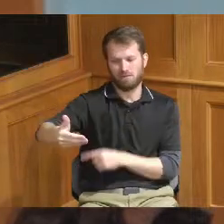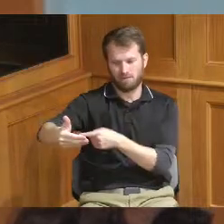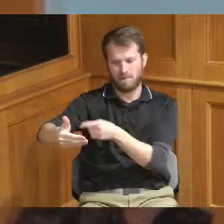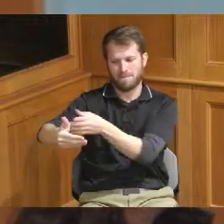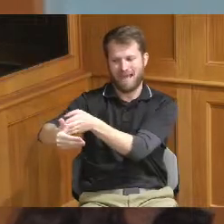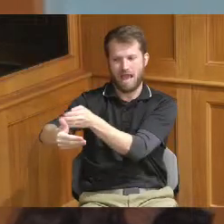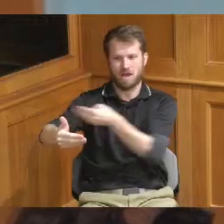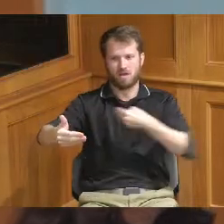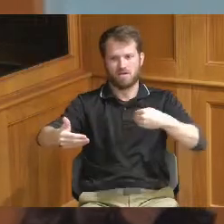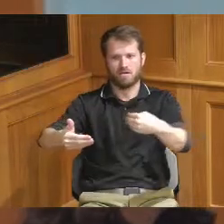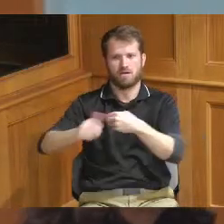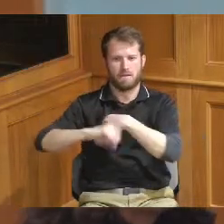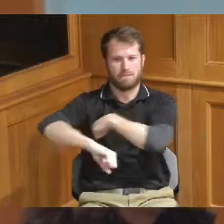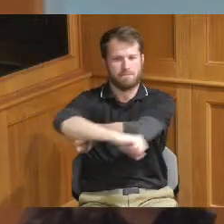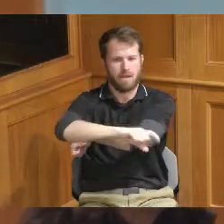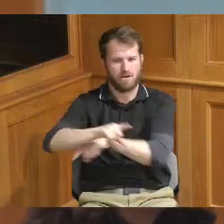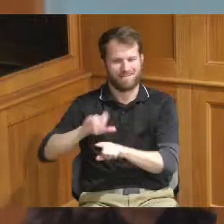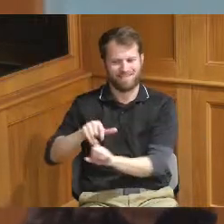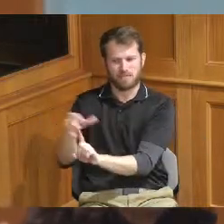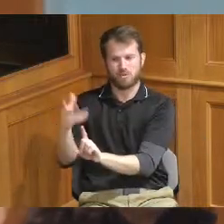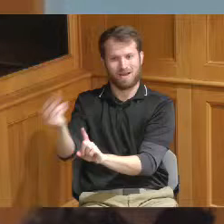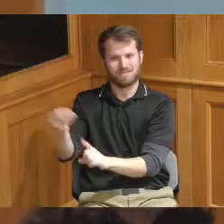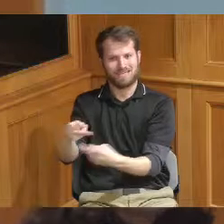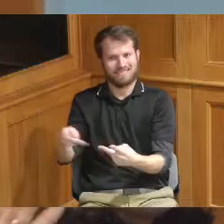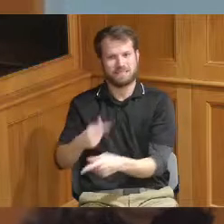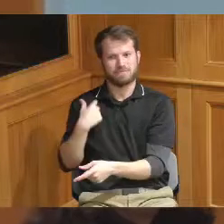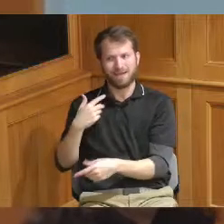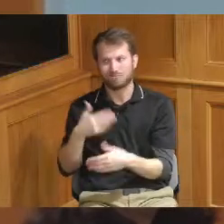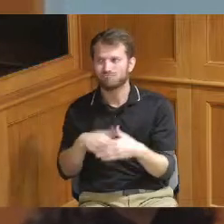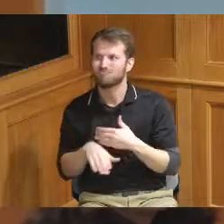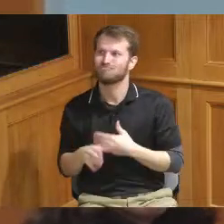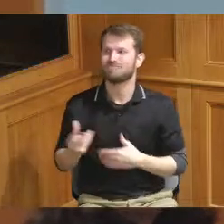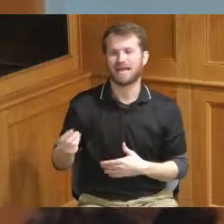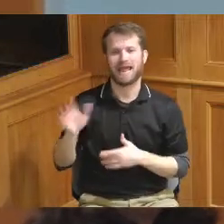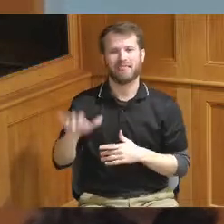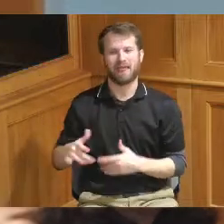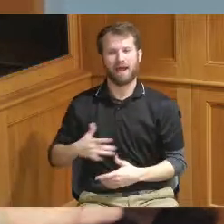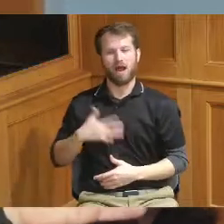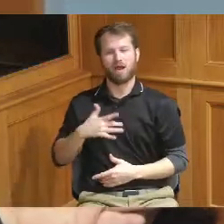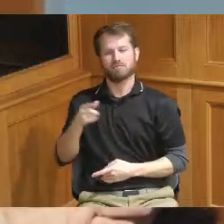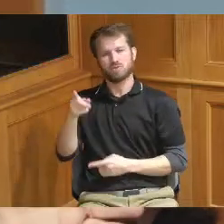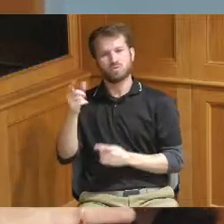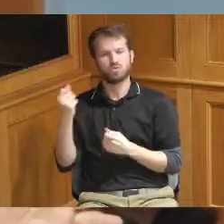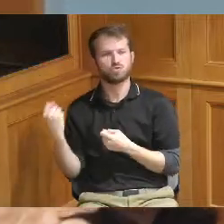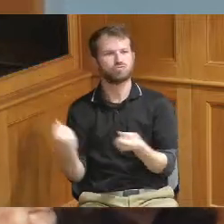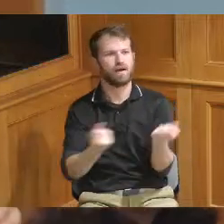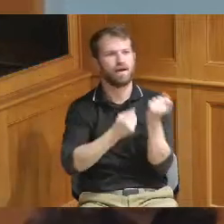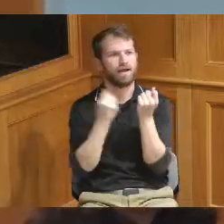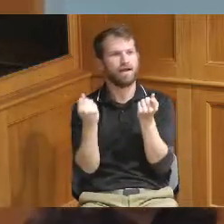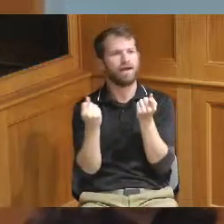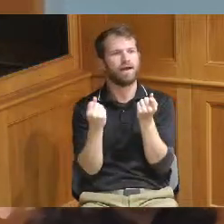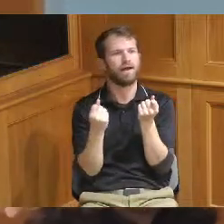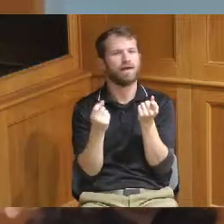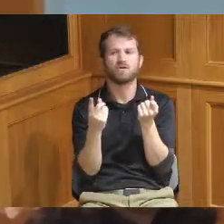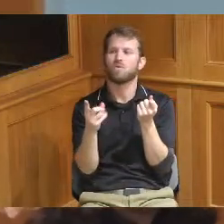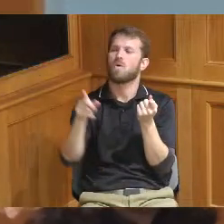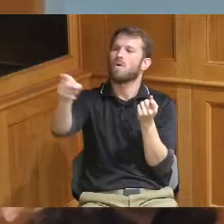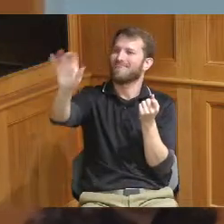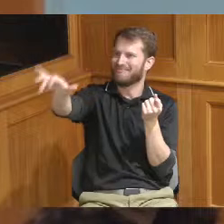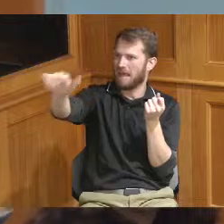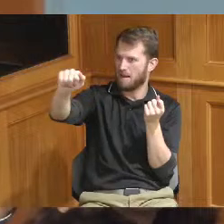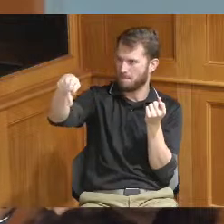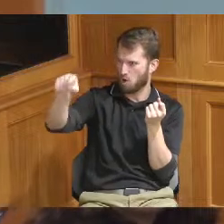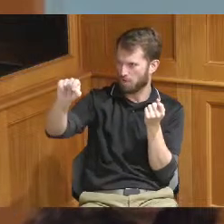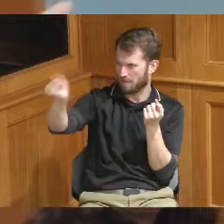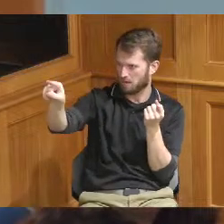create balconies for everybody so they have outdoor space. And it creates that texture of when you're driving around any town, you're like, oh, that's an apartment